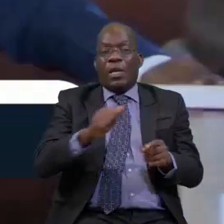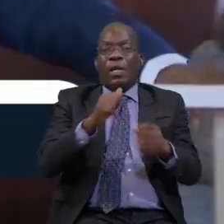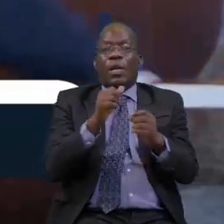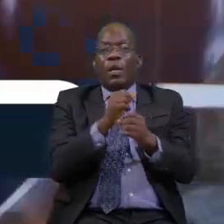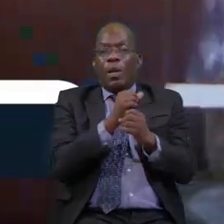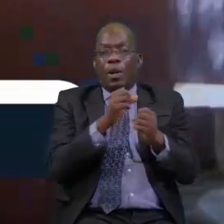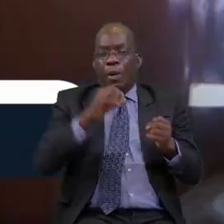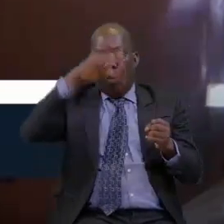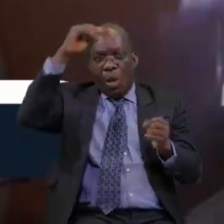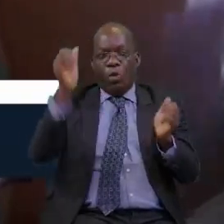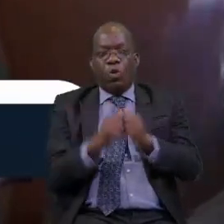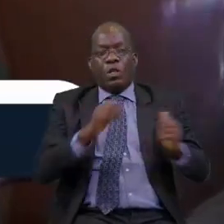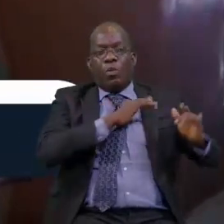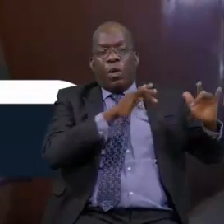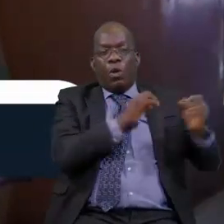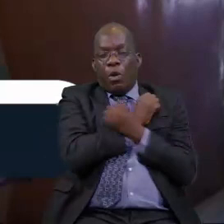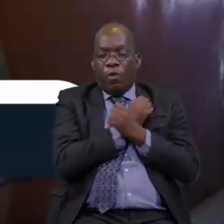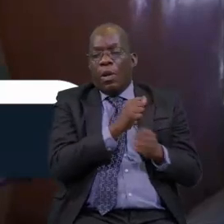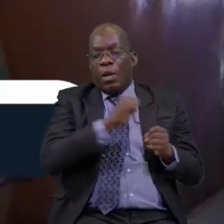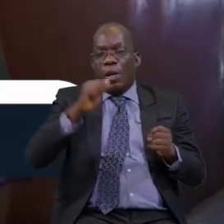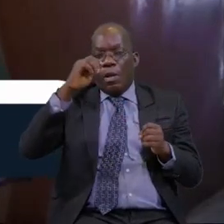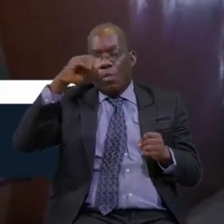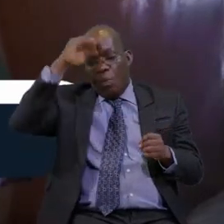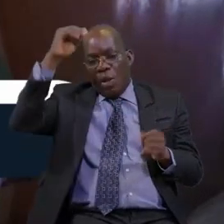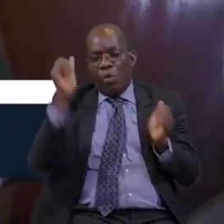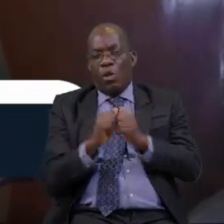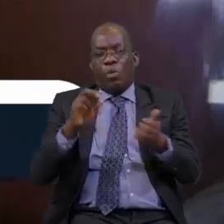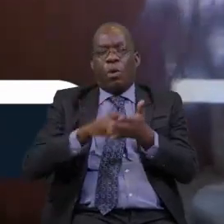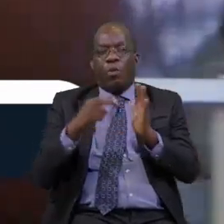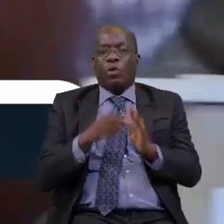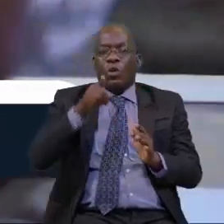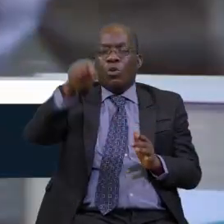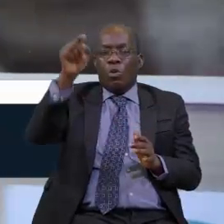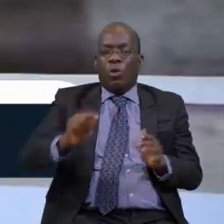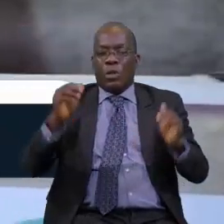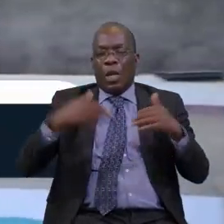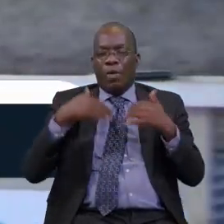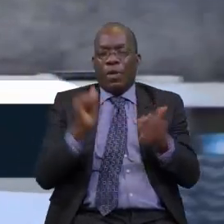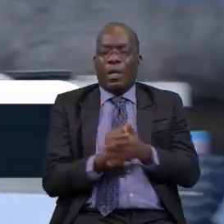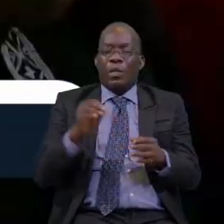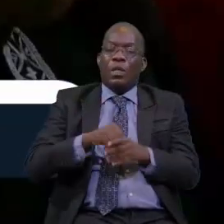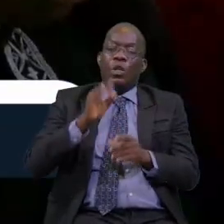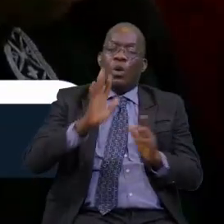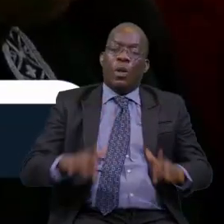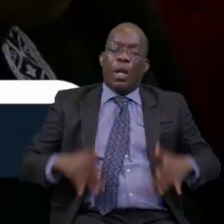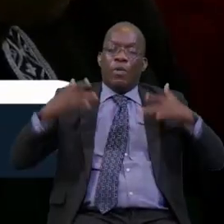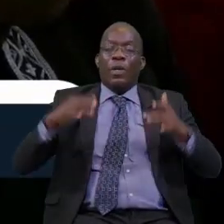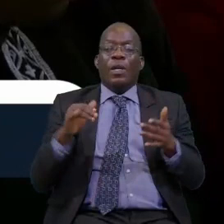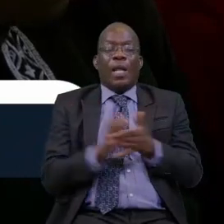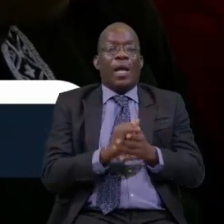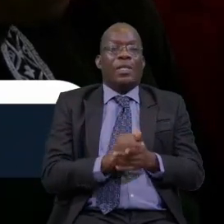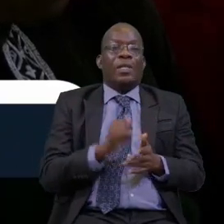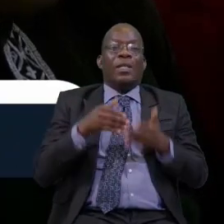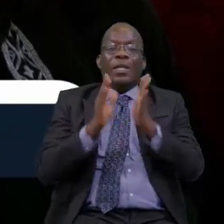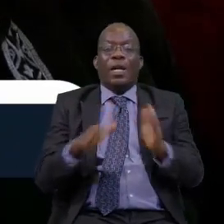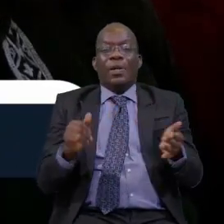a man with purpose, and we must have that in our lives. If you're a so-so leader, if you are a